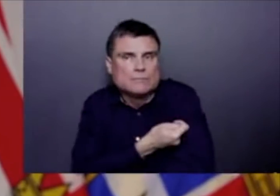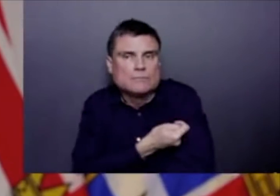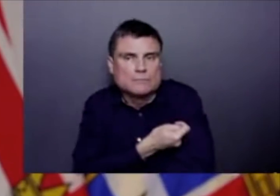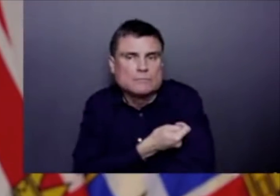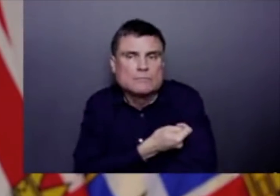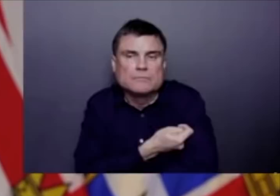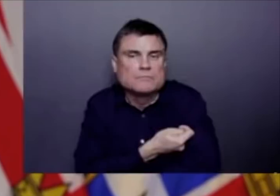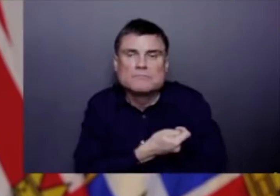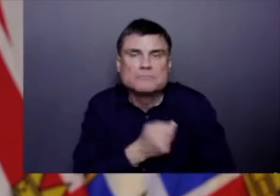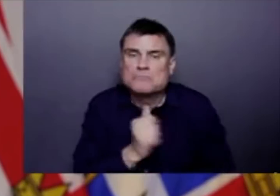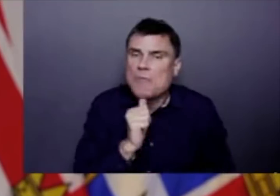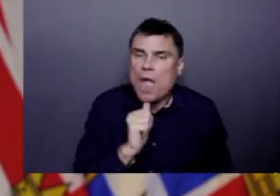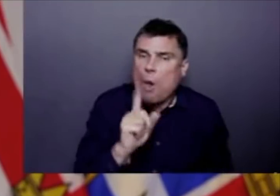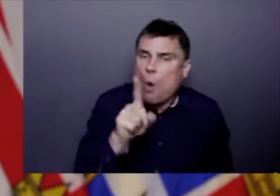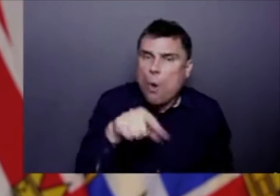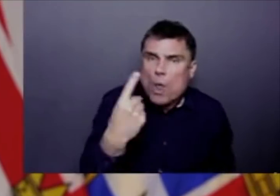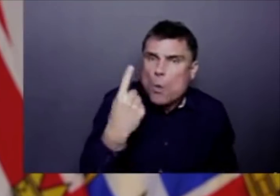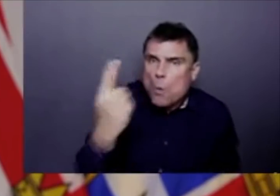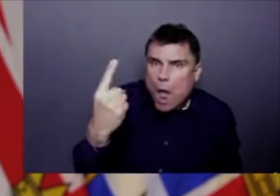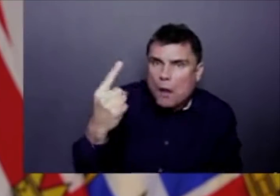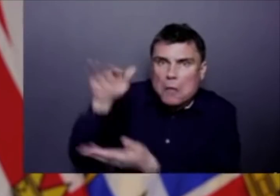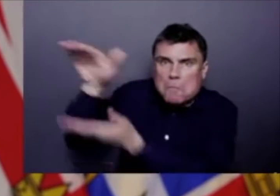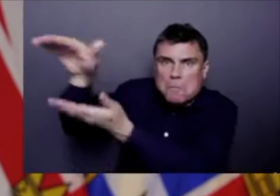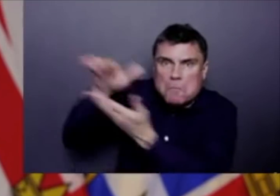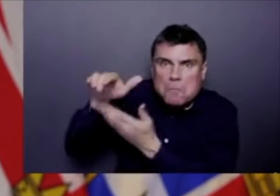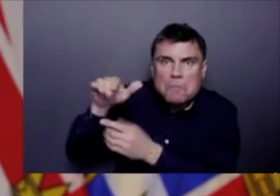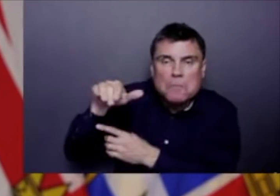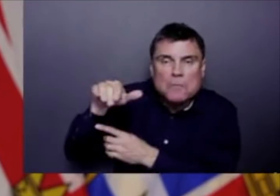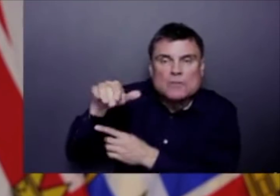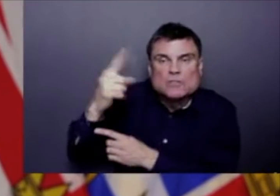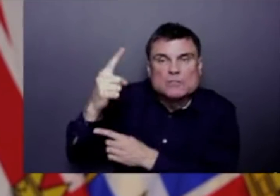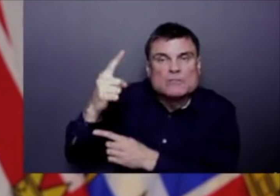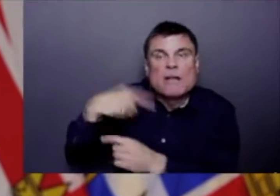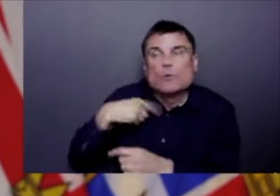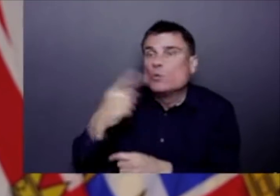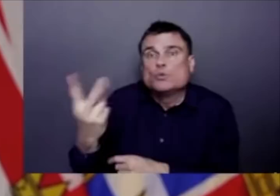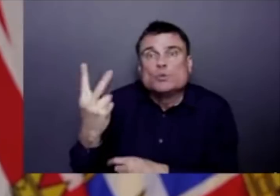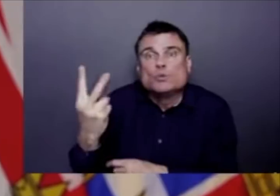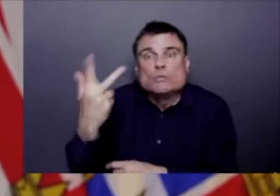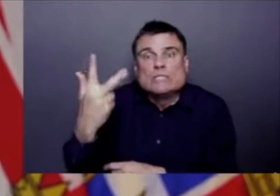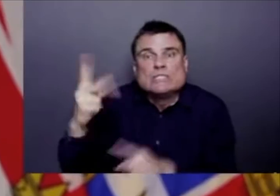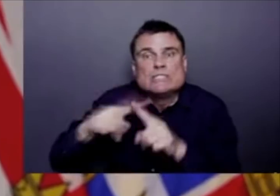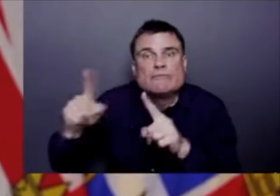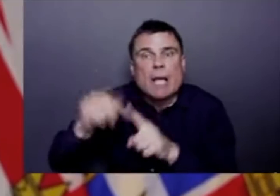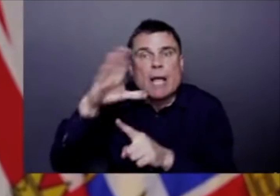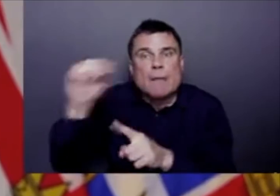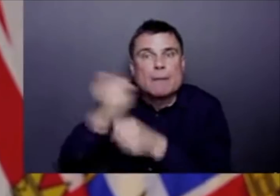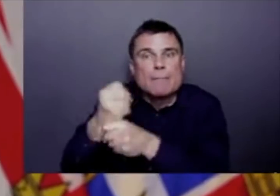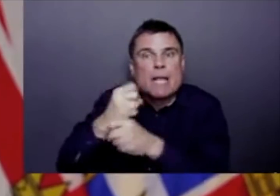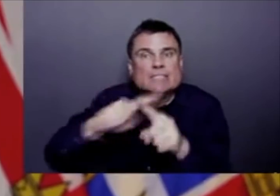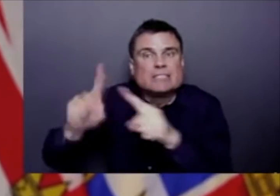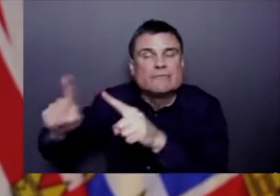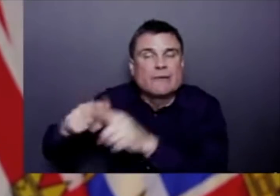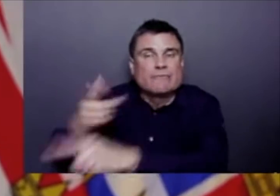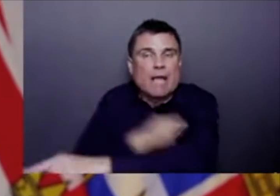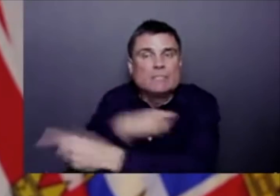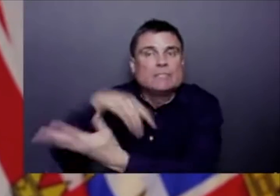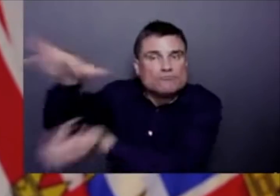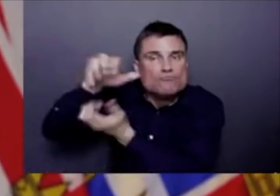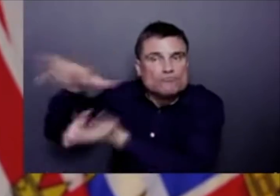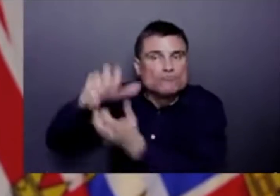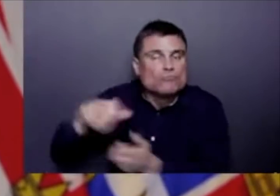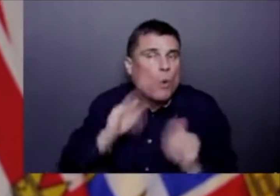Denise? Yes, I do. Thank you, Dr. Henry. In terms of the vaccine rollout, between now and